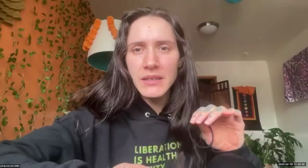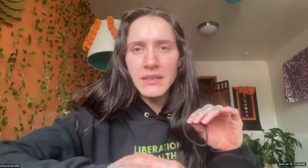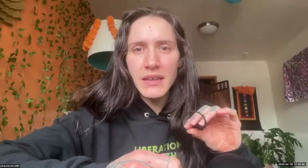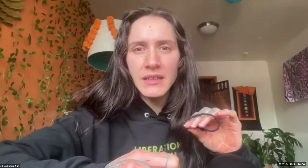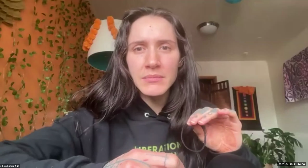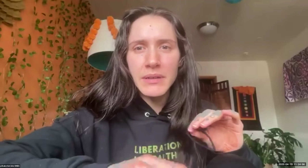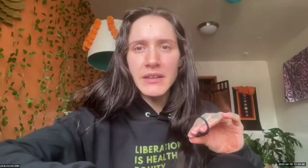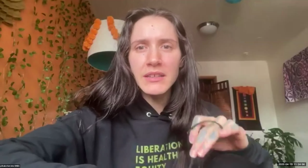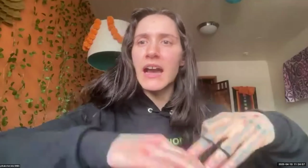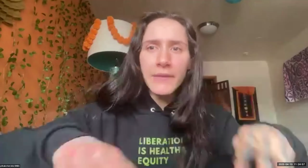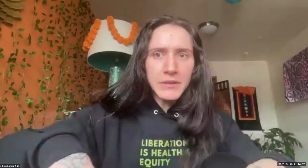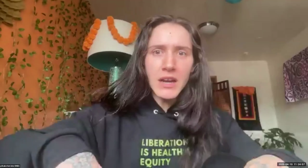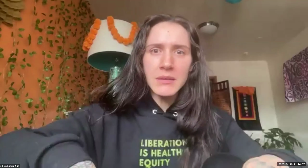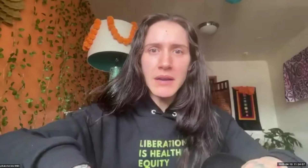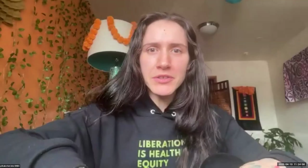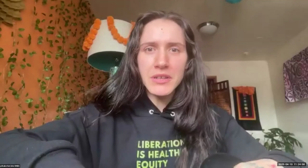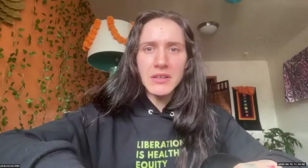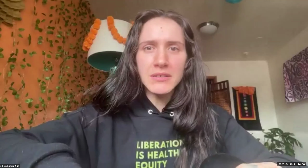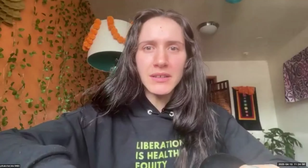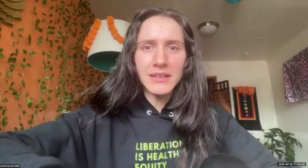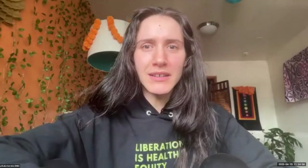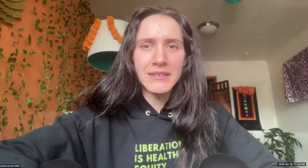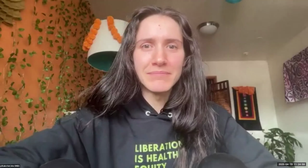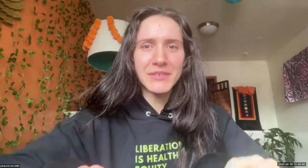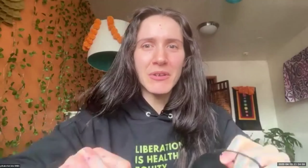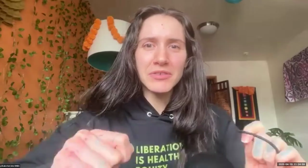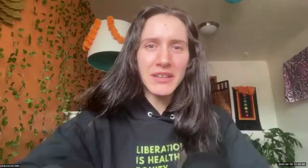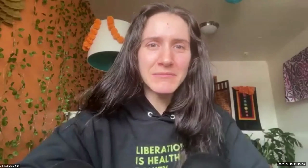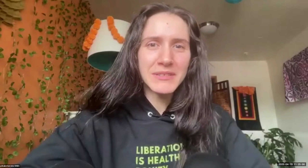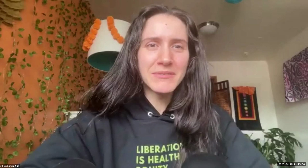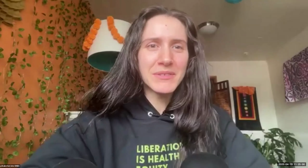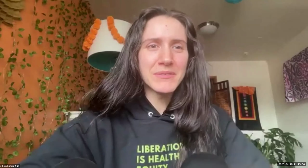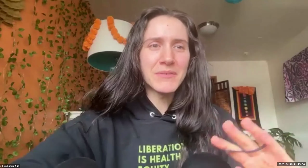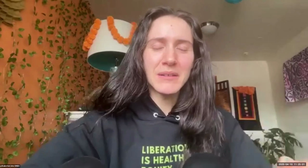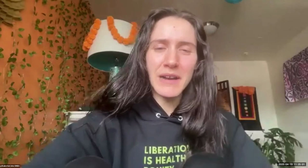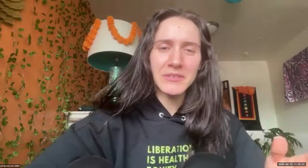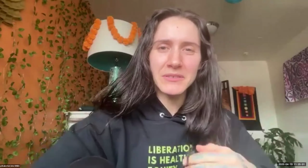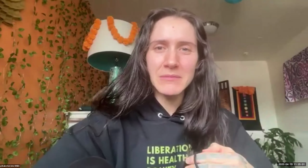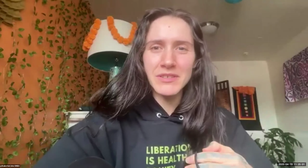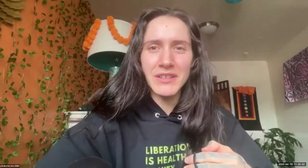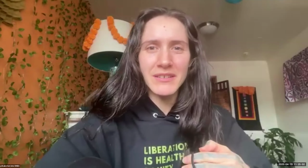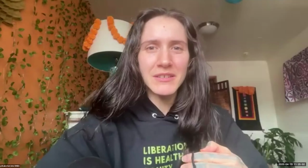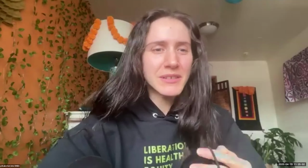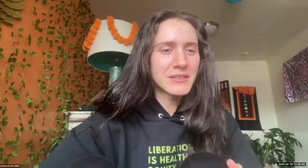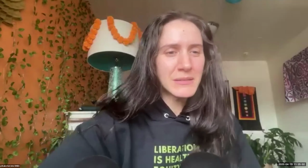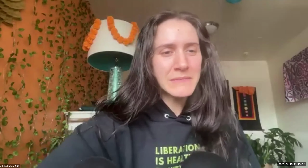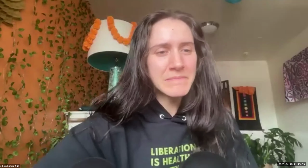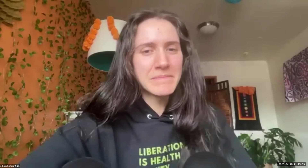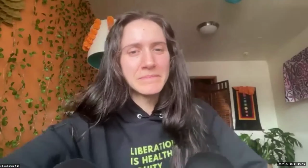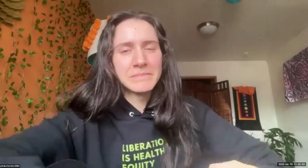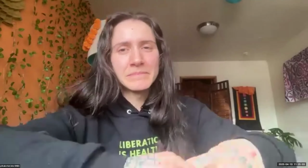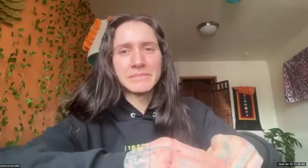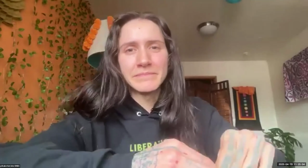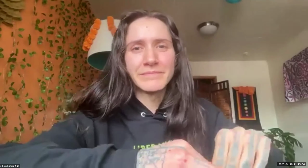Dr. Ping and Meredith. I haven't forgotten about y'all. So I'll check in with you too after Dharma's share. Go ahead,